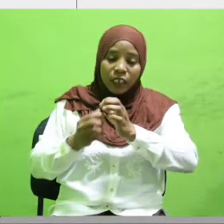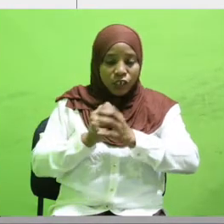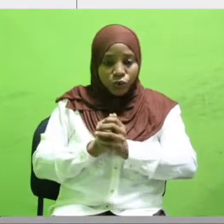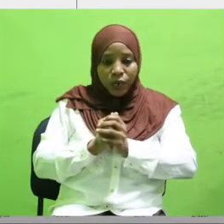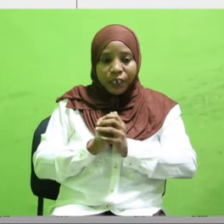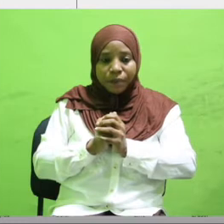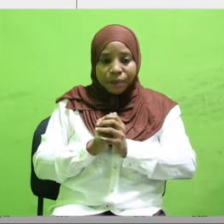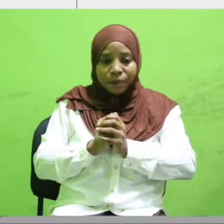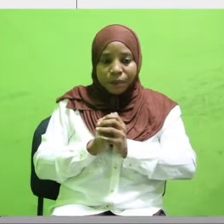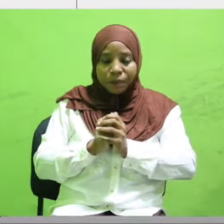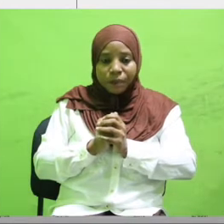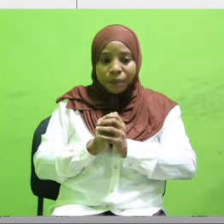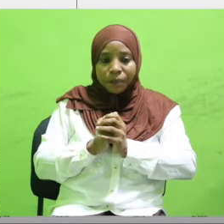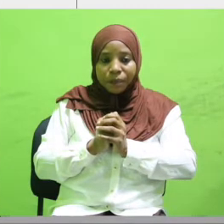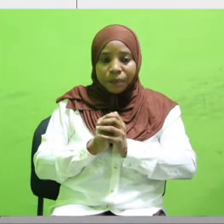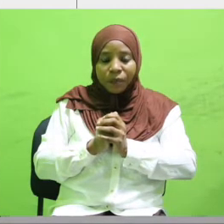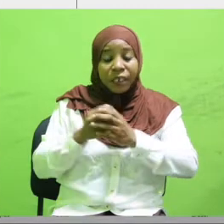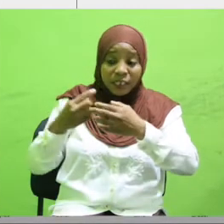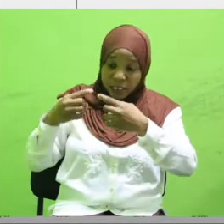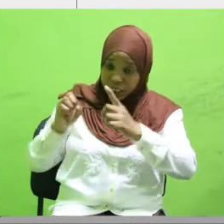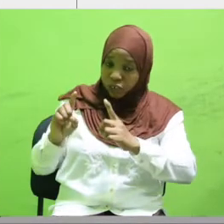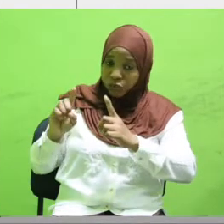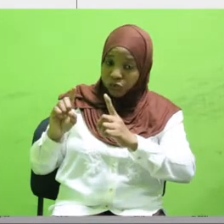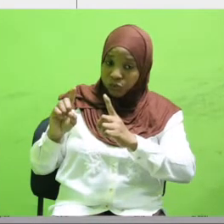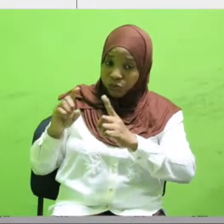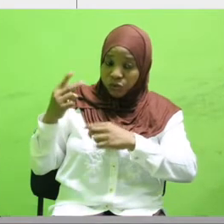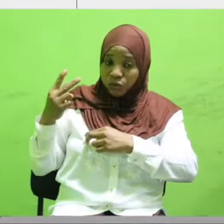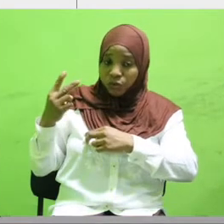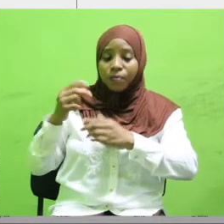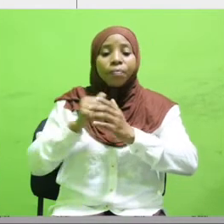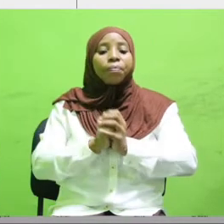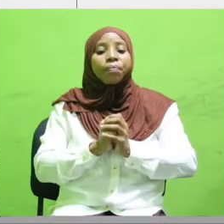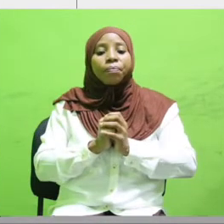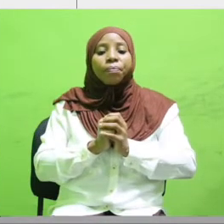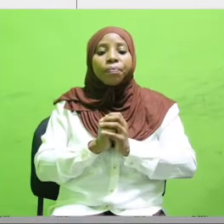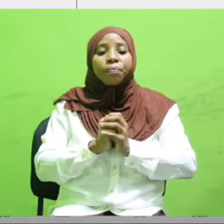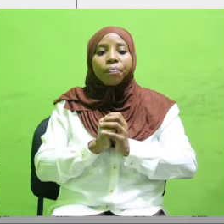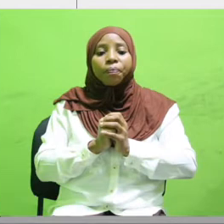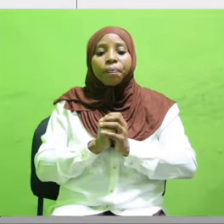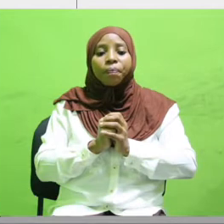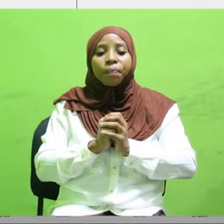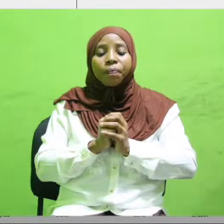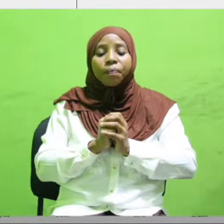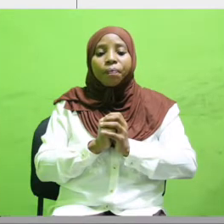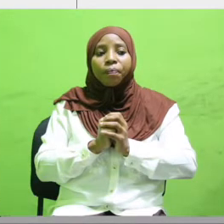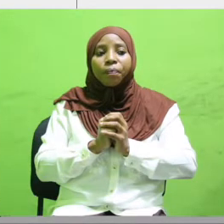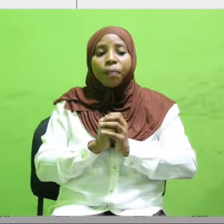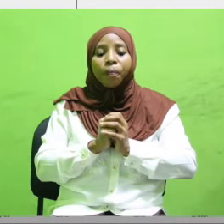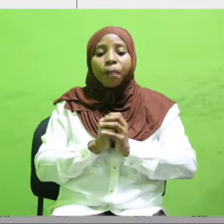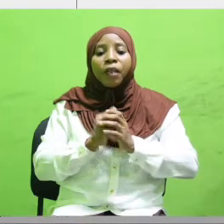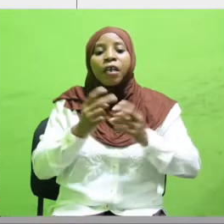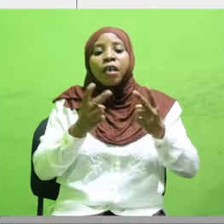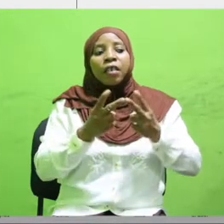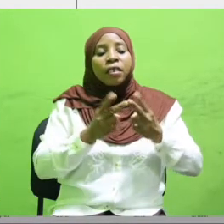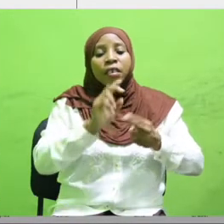and asexually in two different ways. In terms of their nutrition, they are mostly